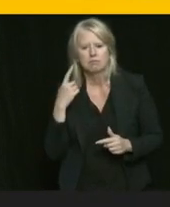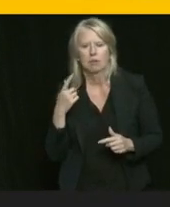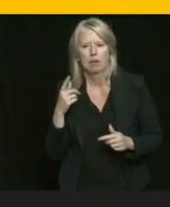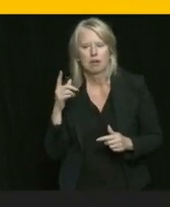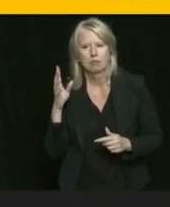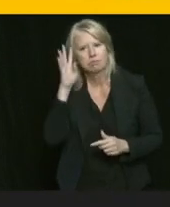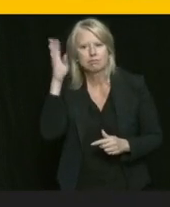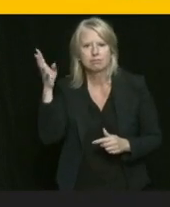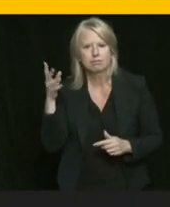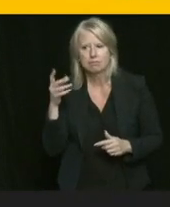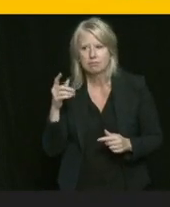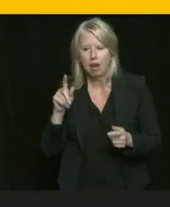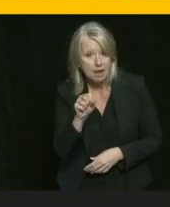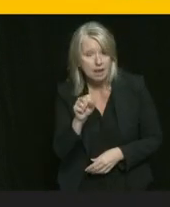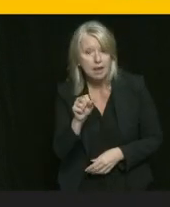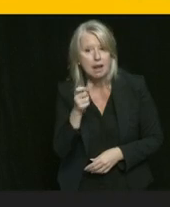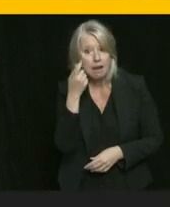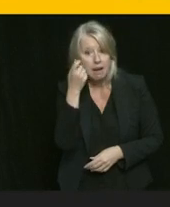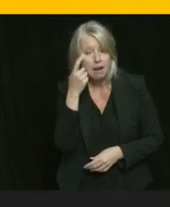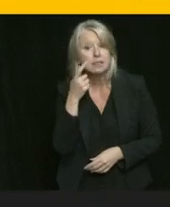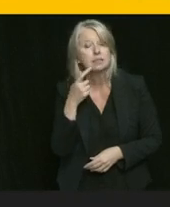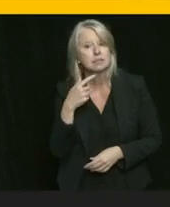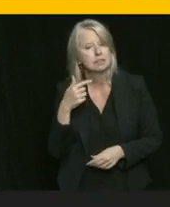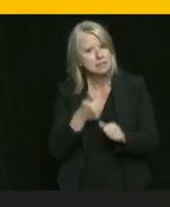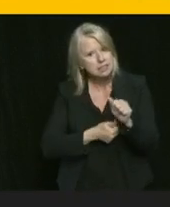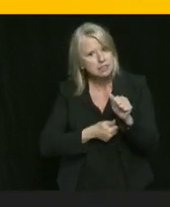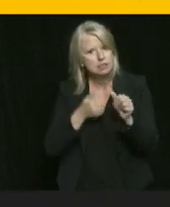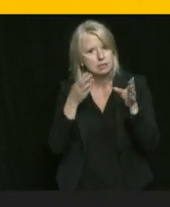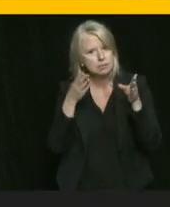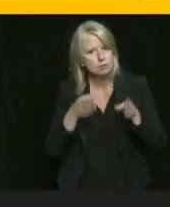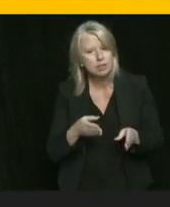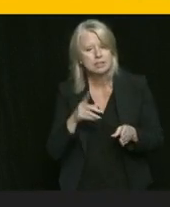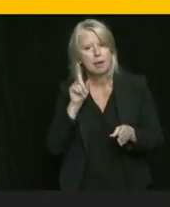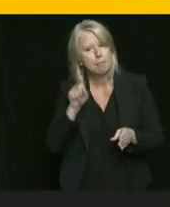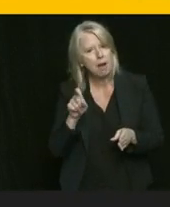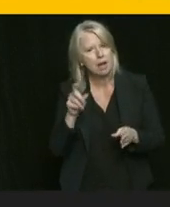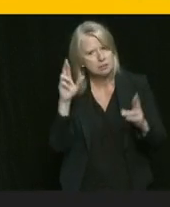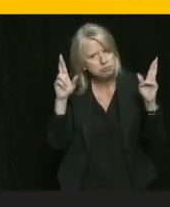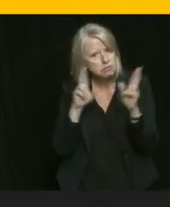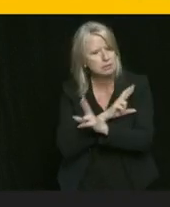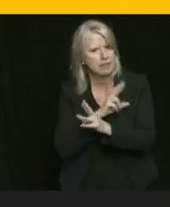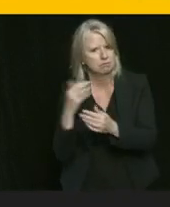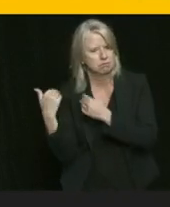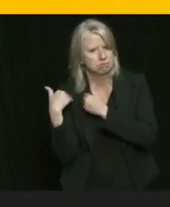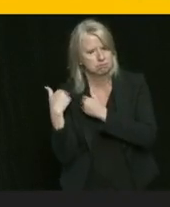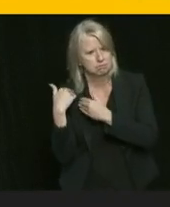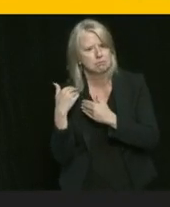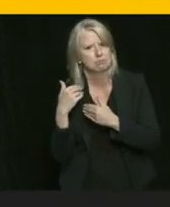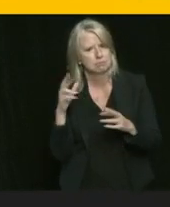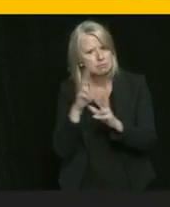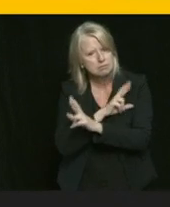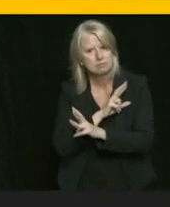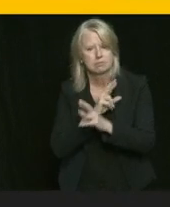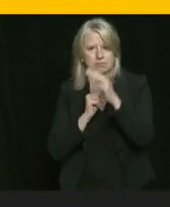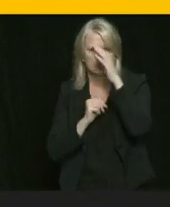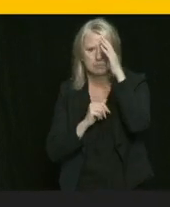arbitrarily hurt someone. Act respectfully towards others and not try